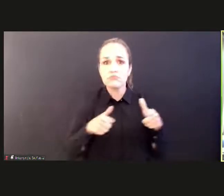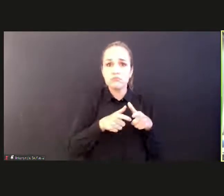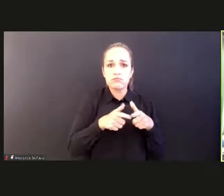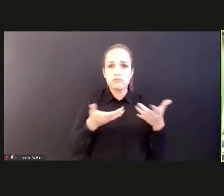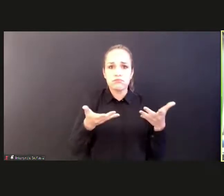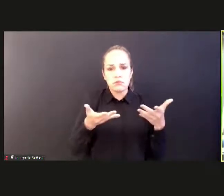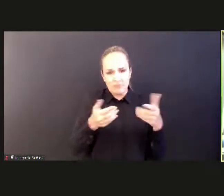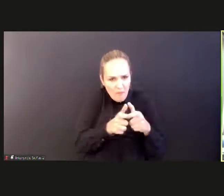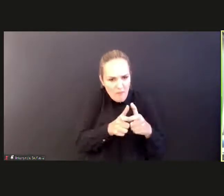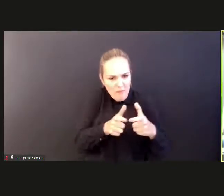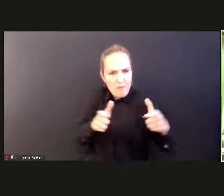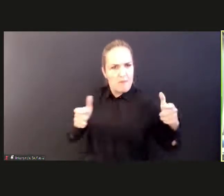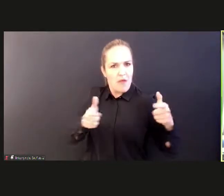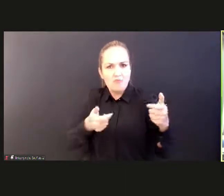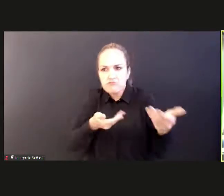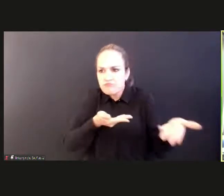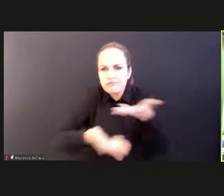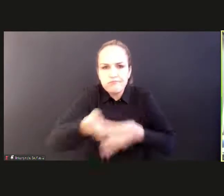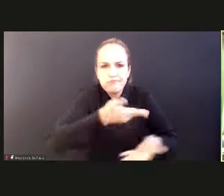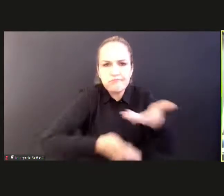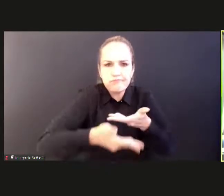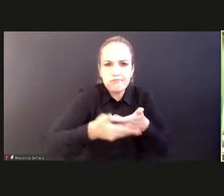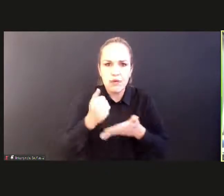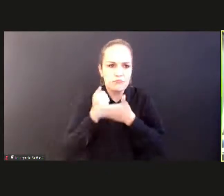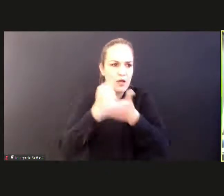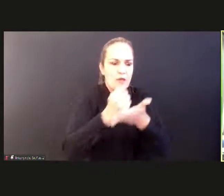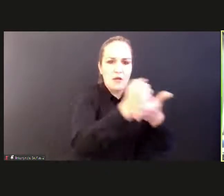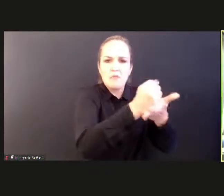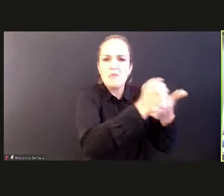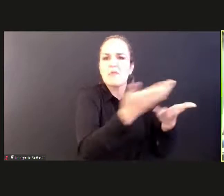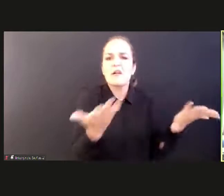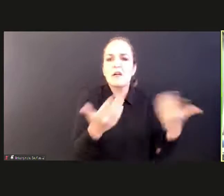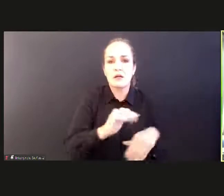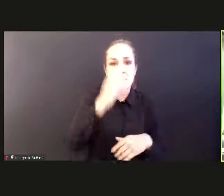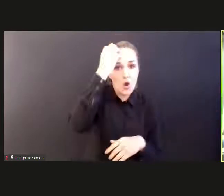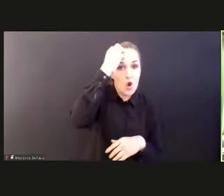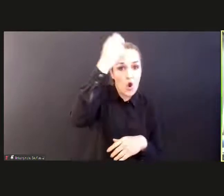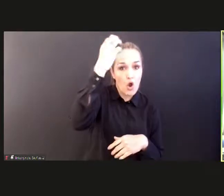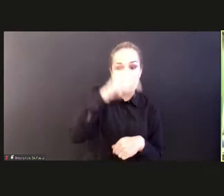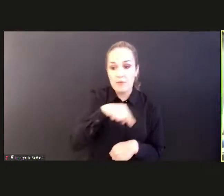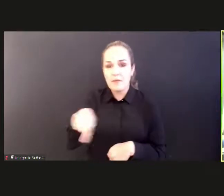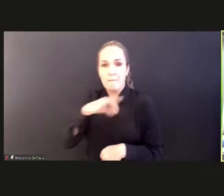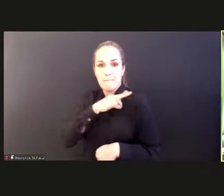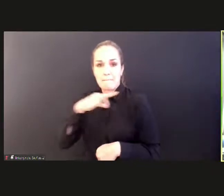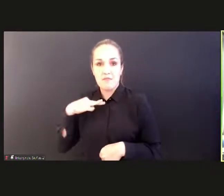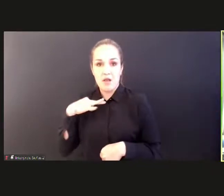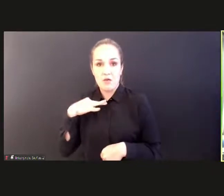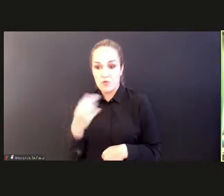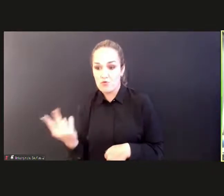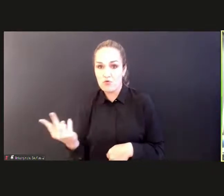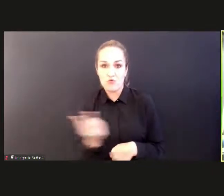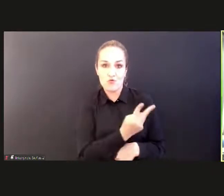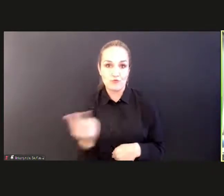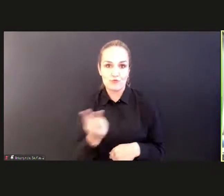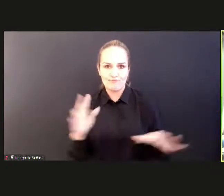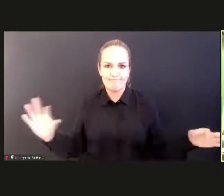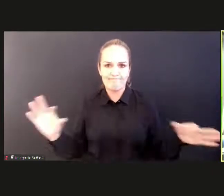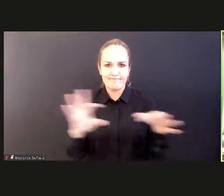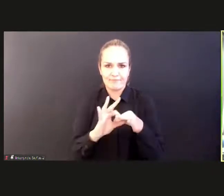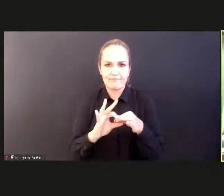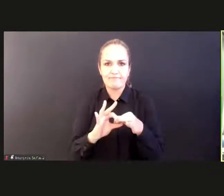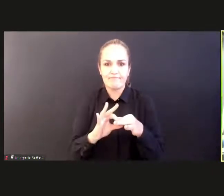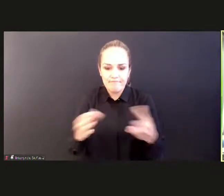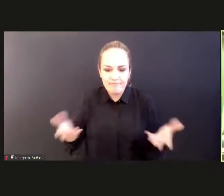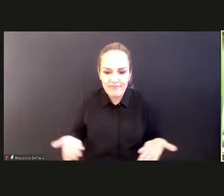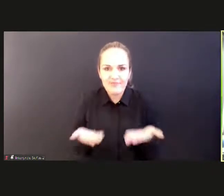collaboration to create an attractive ecosystem and cluster for both investment